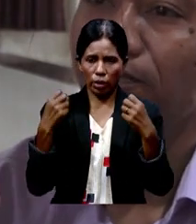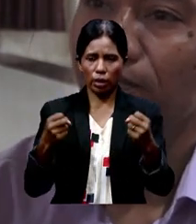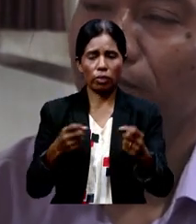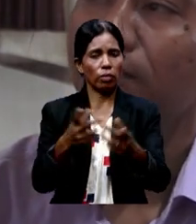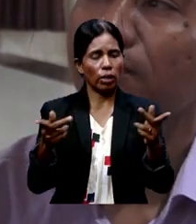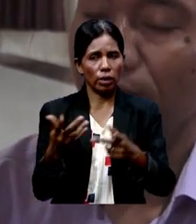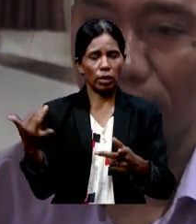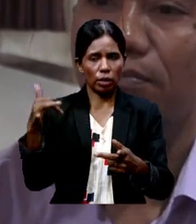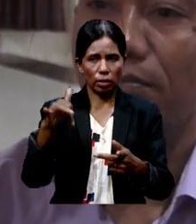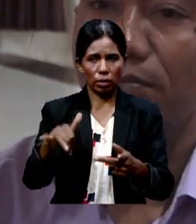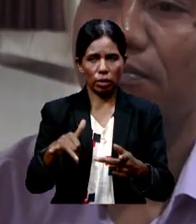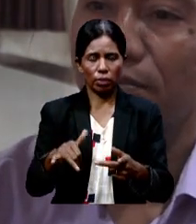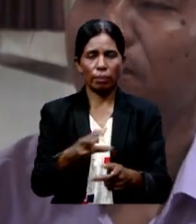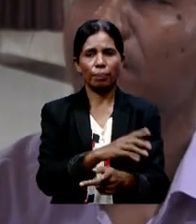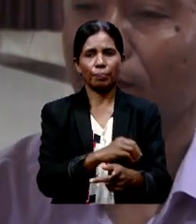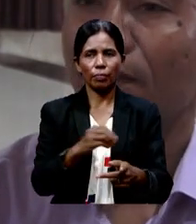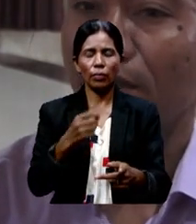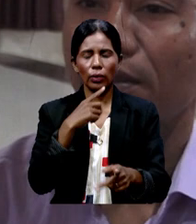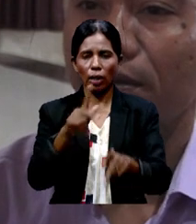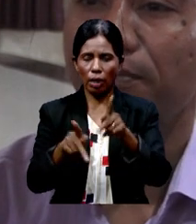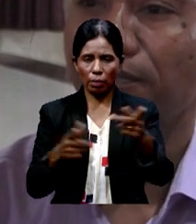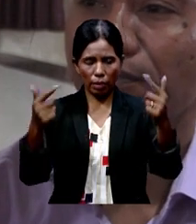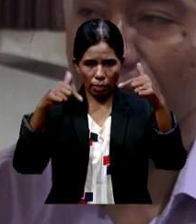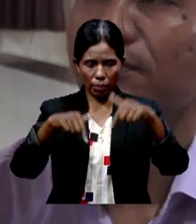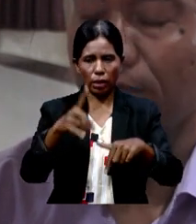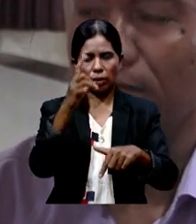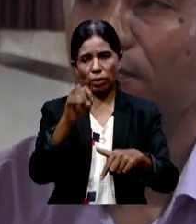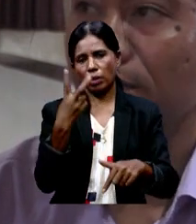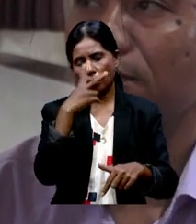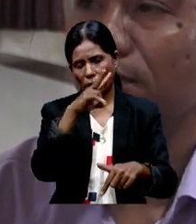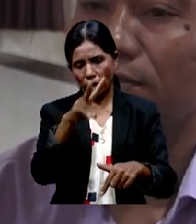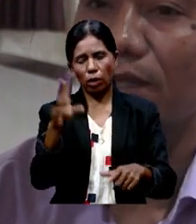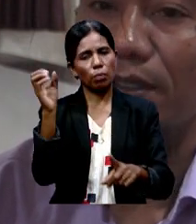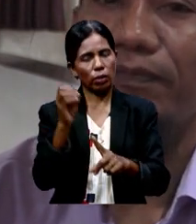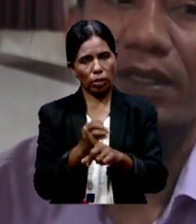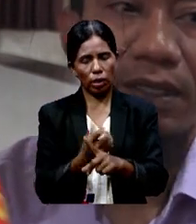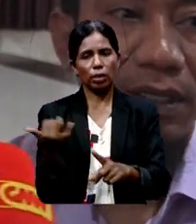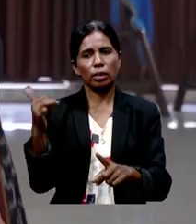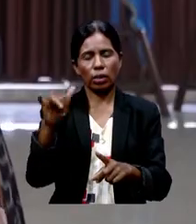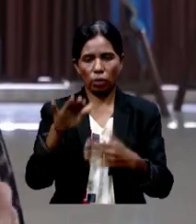an increase in tourism and people coming to Dili to see what opportunities there are.